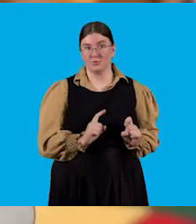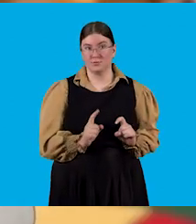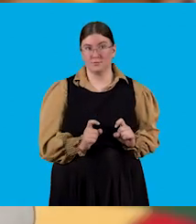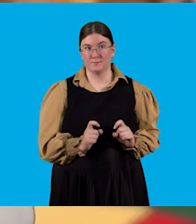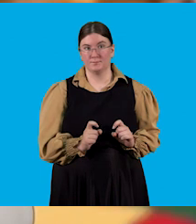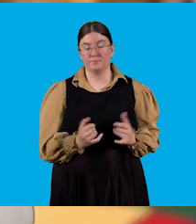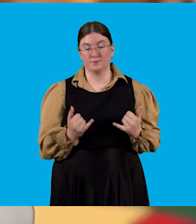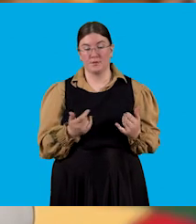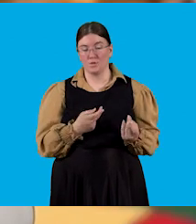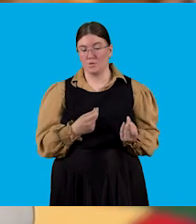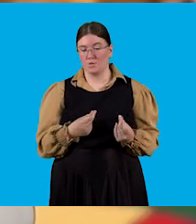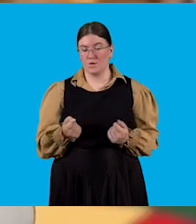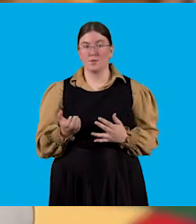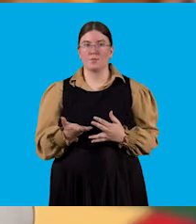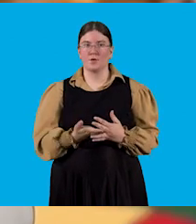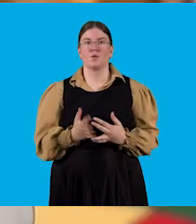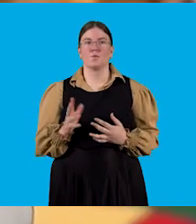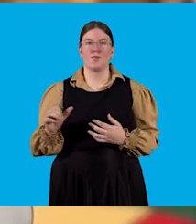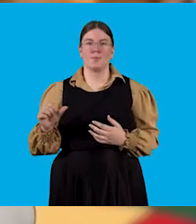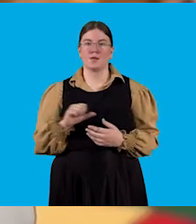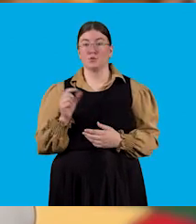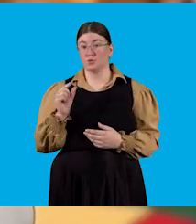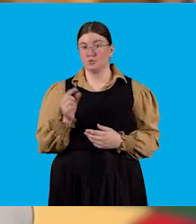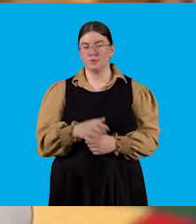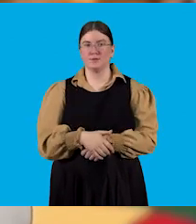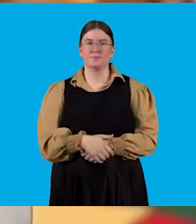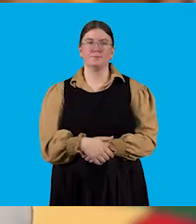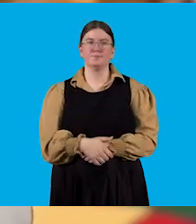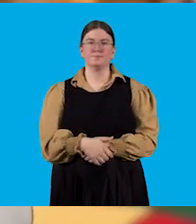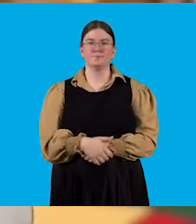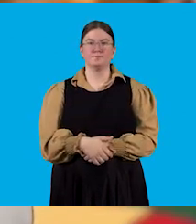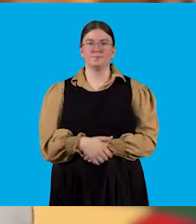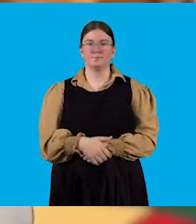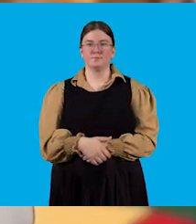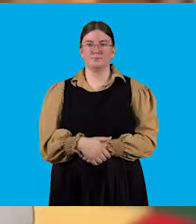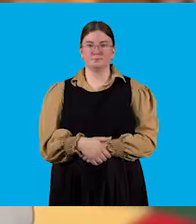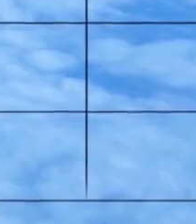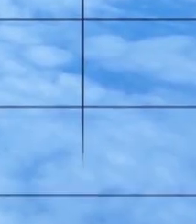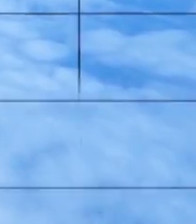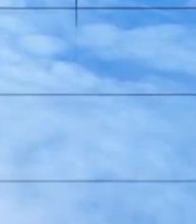practice question segment. Let us take a break and we will be back soon.